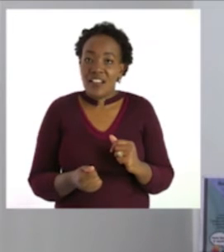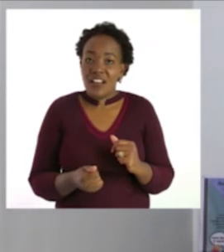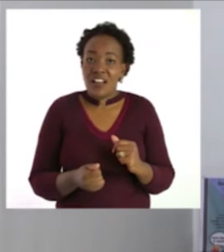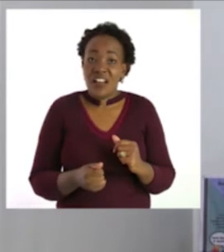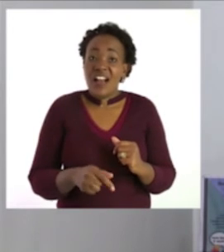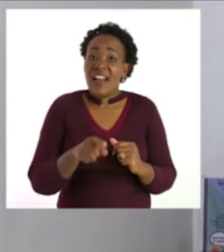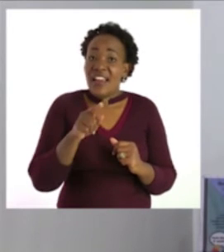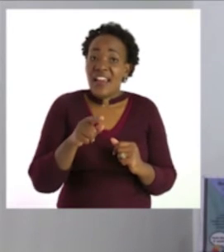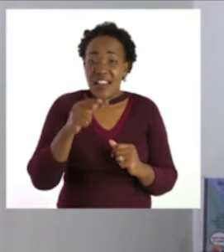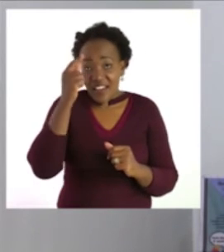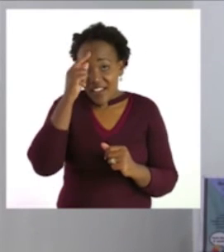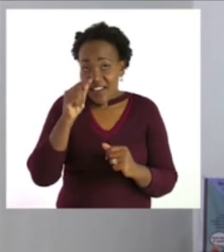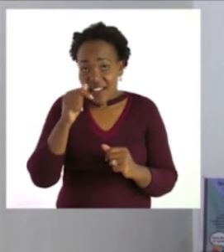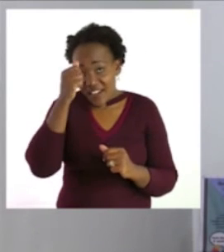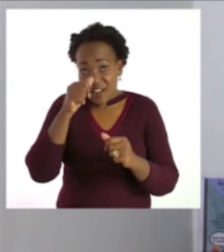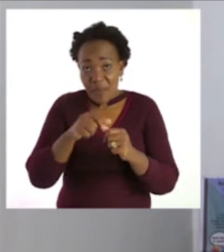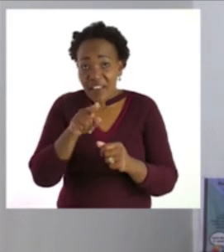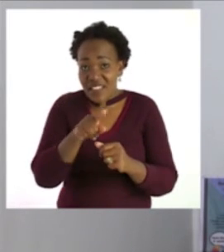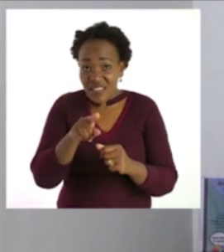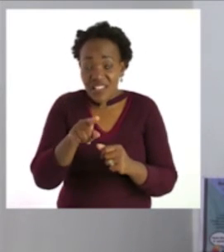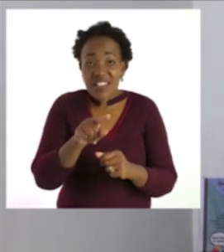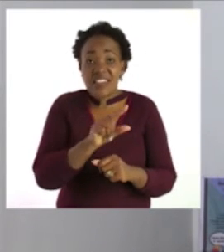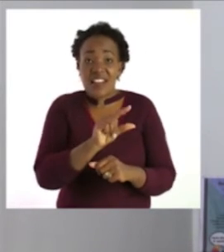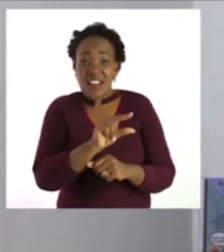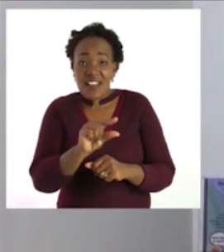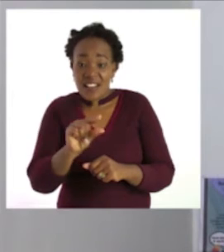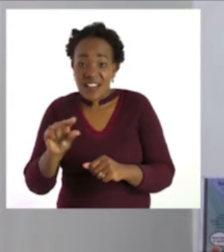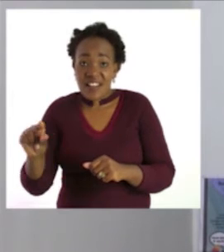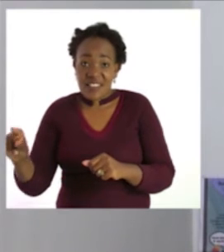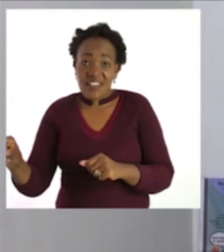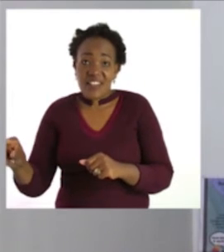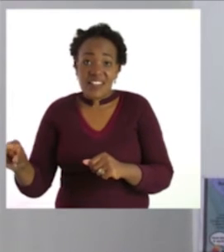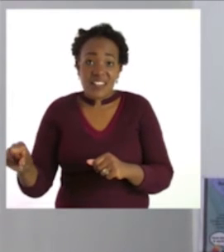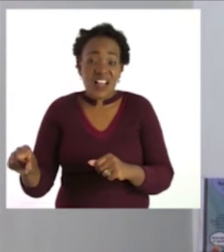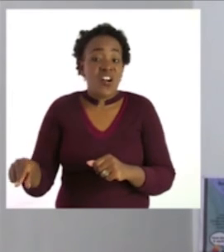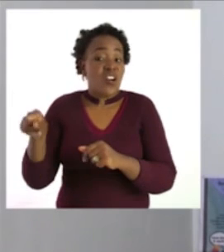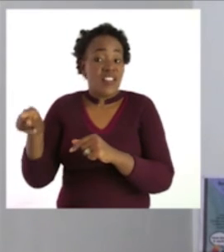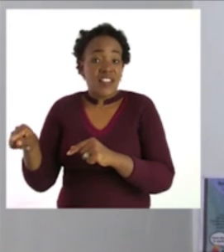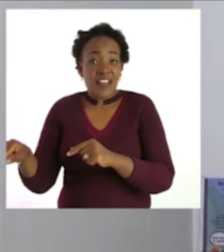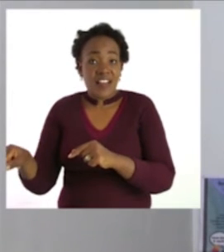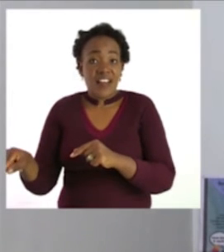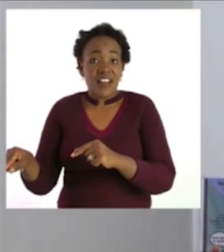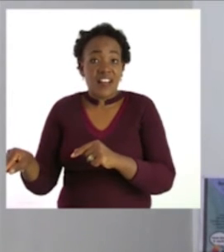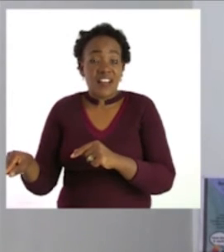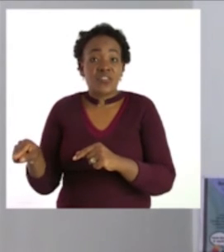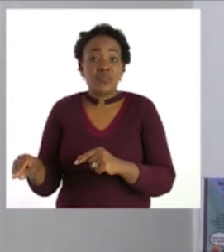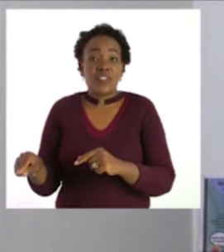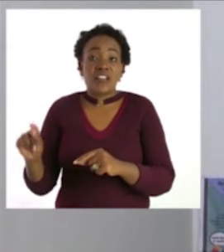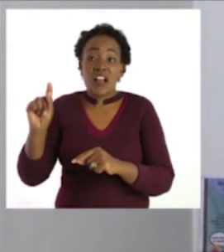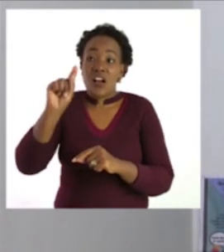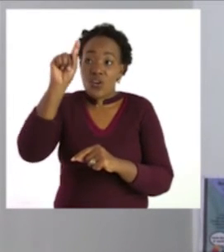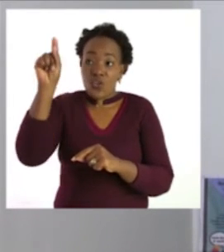is a sentence, but it's a question. So at the end of the sentence, you